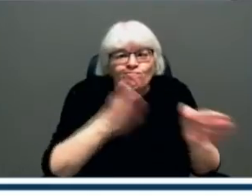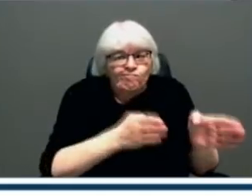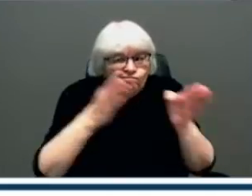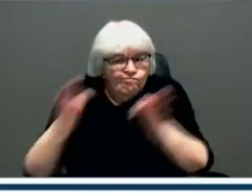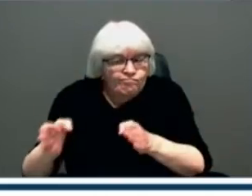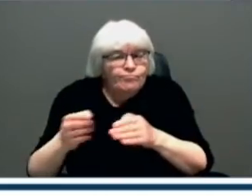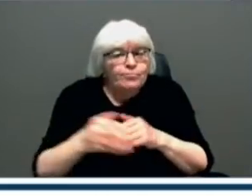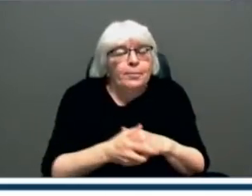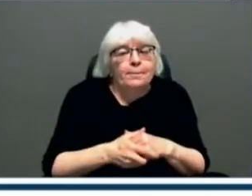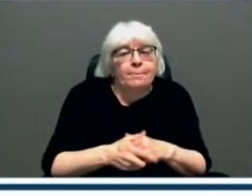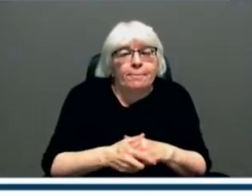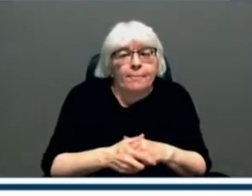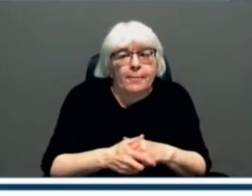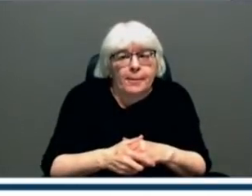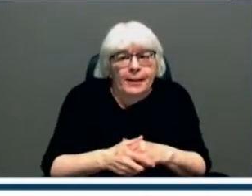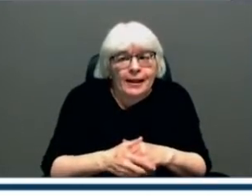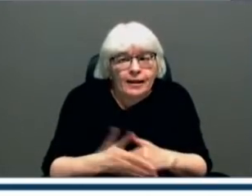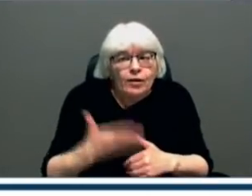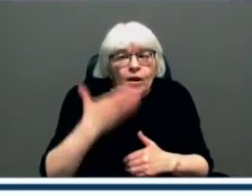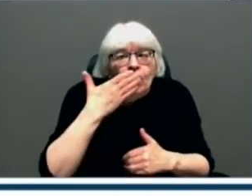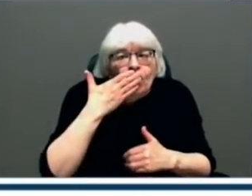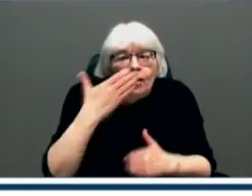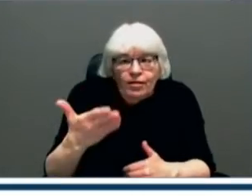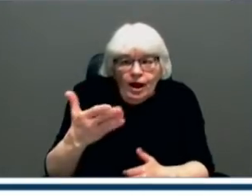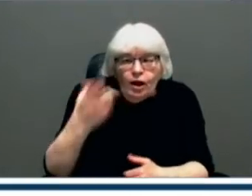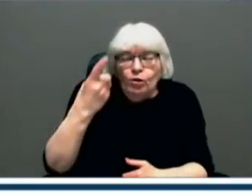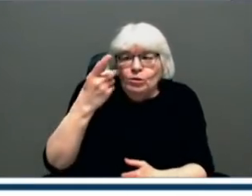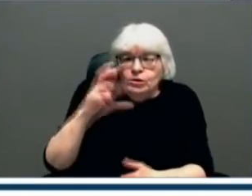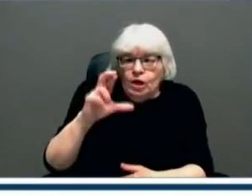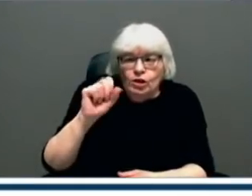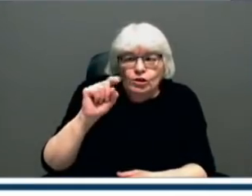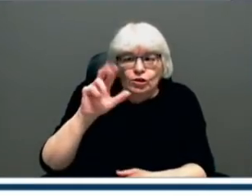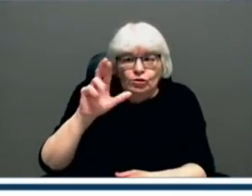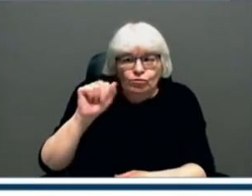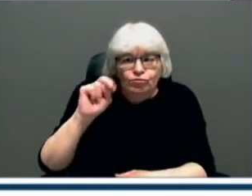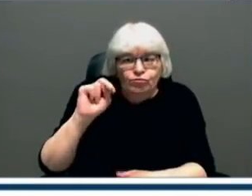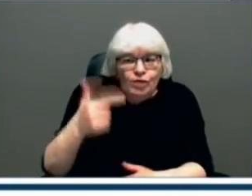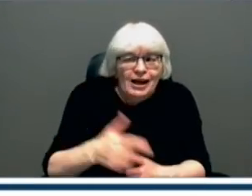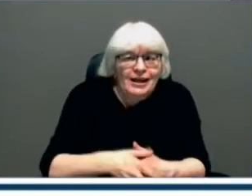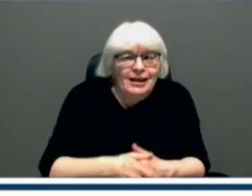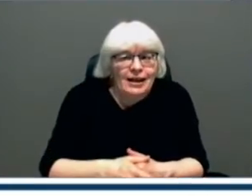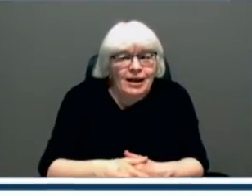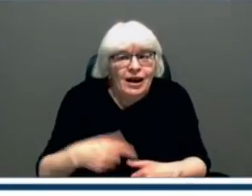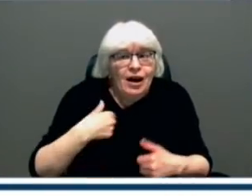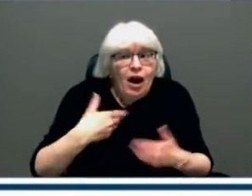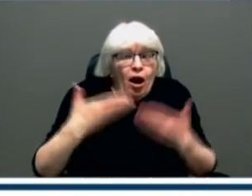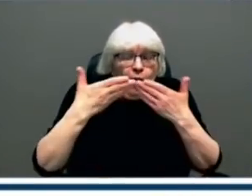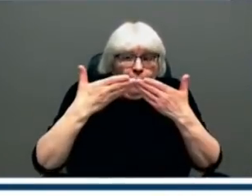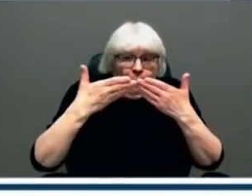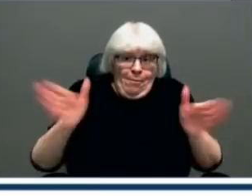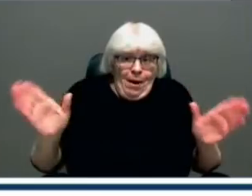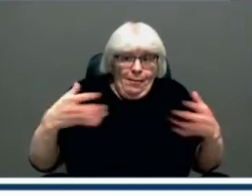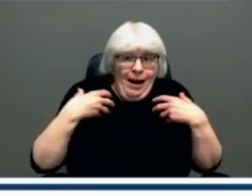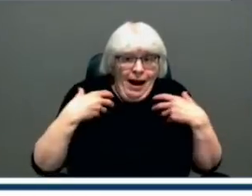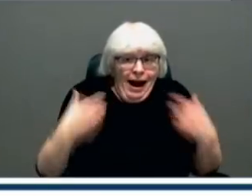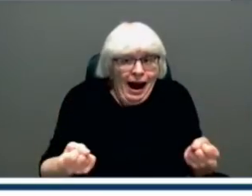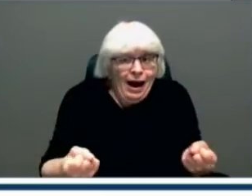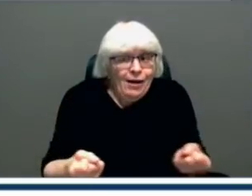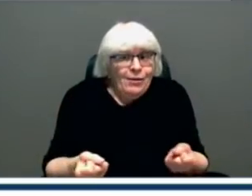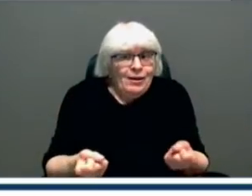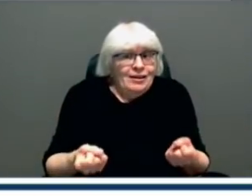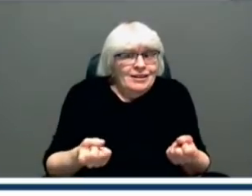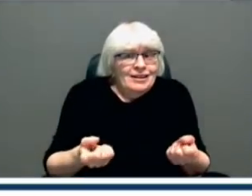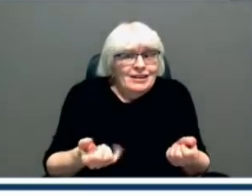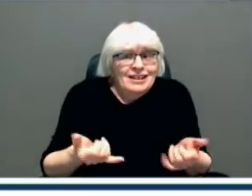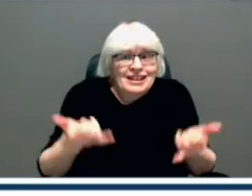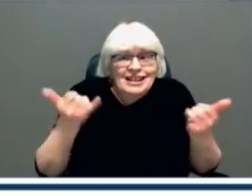Thanks, Dr. Strang. As Dr. Strang mentioned, public health's approach to managing the pandemic has changed, and so have our needs